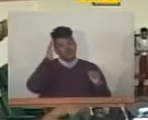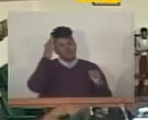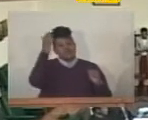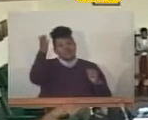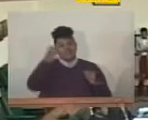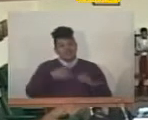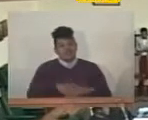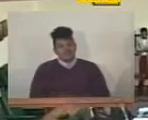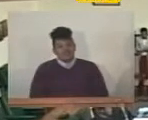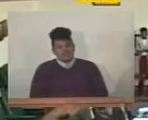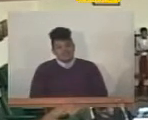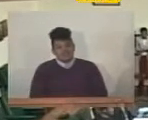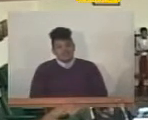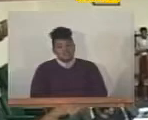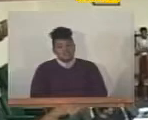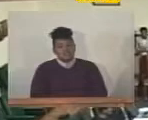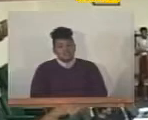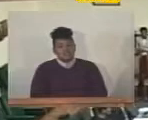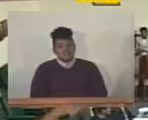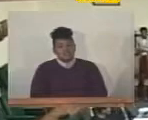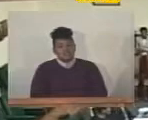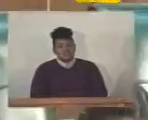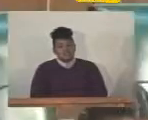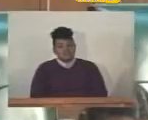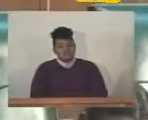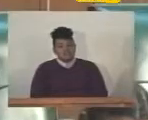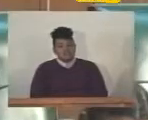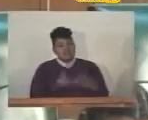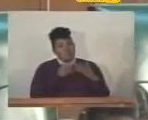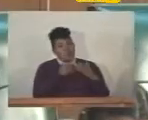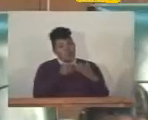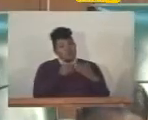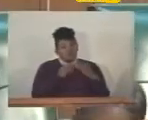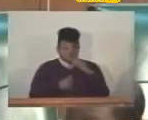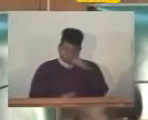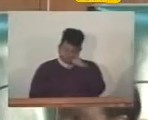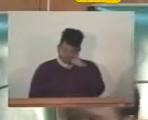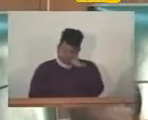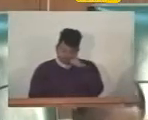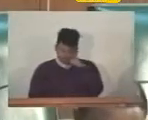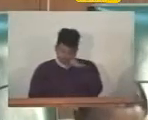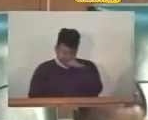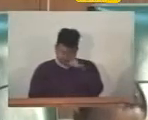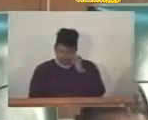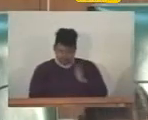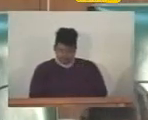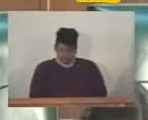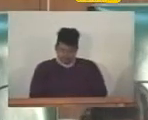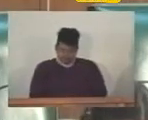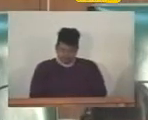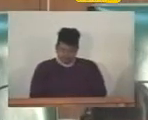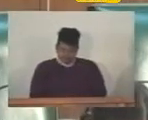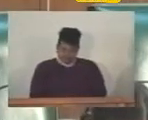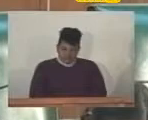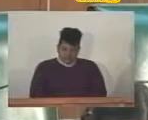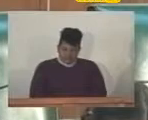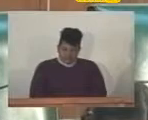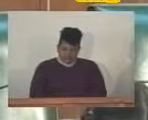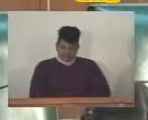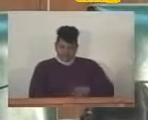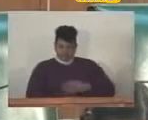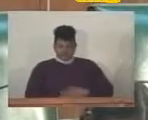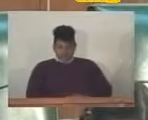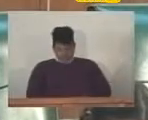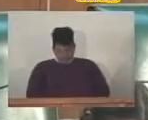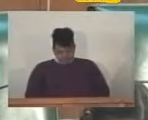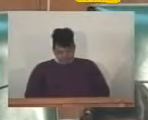at. So it's very close by. But, Mr. President, honorable